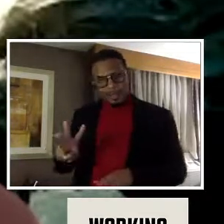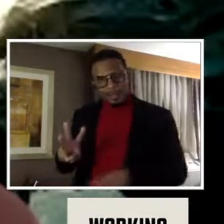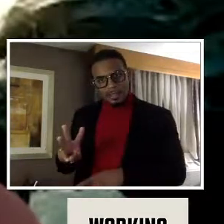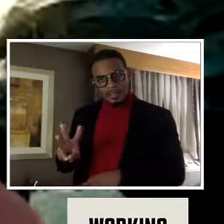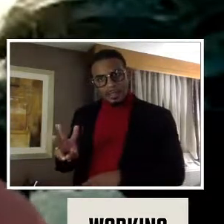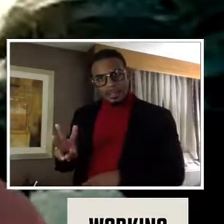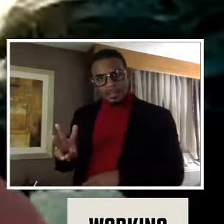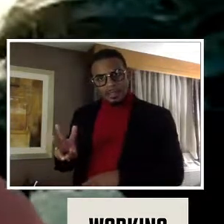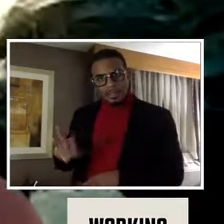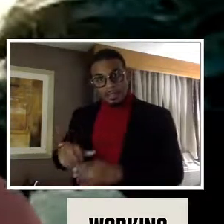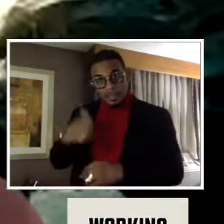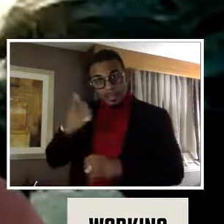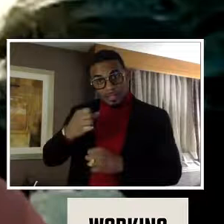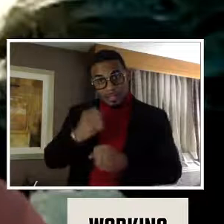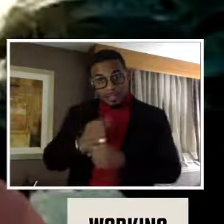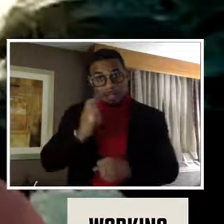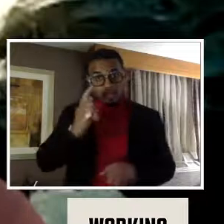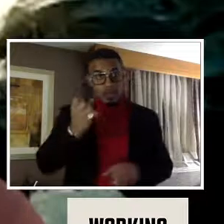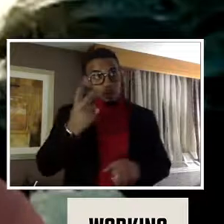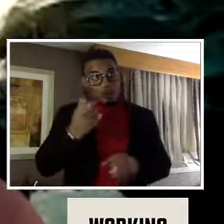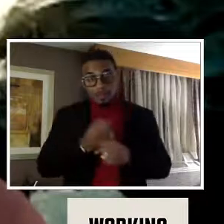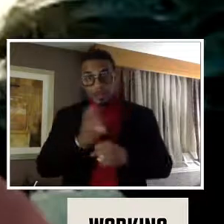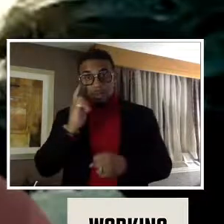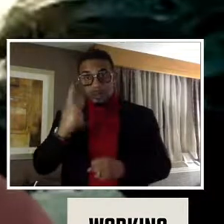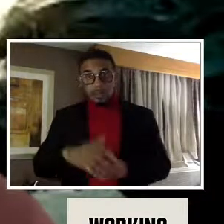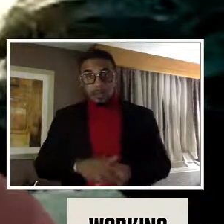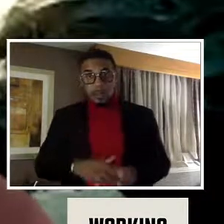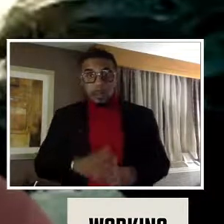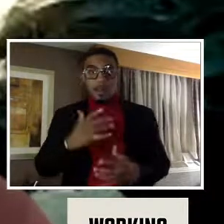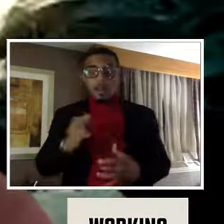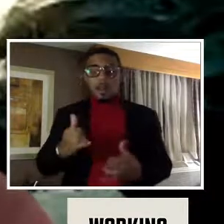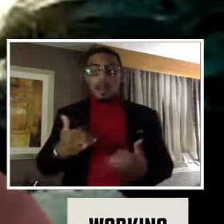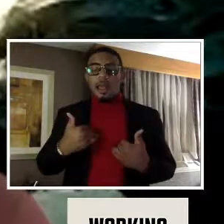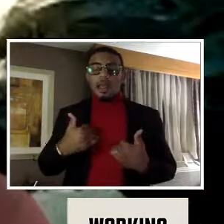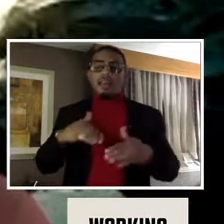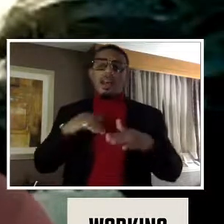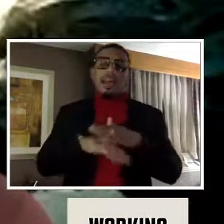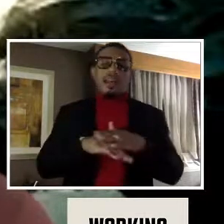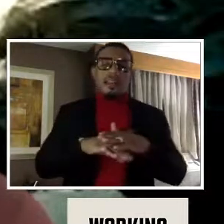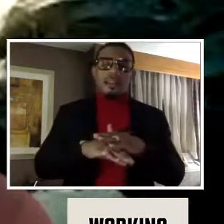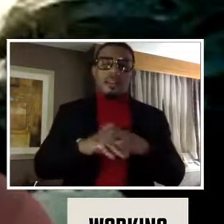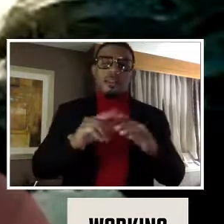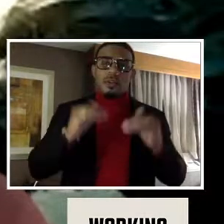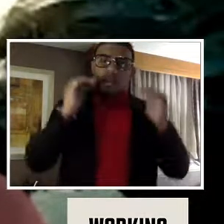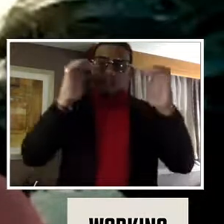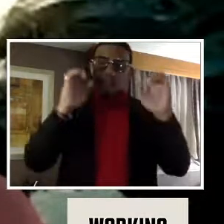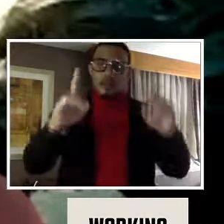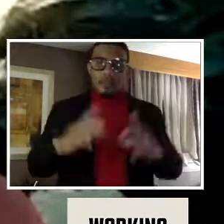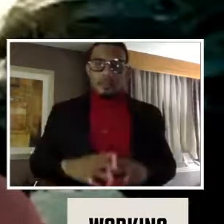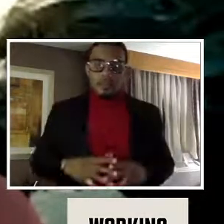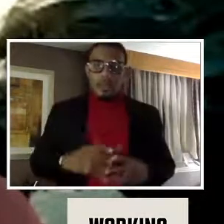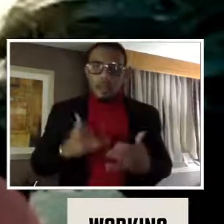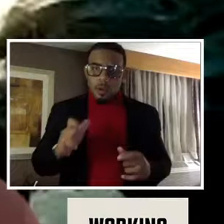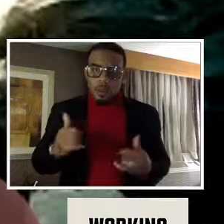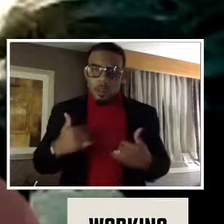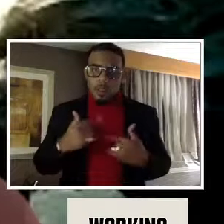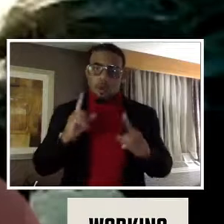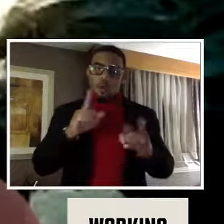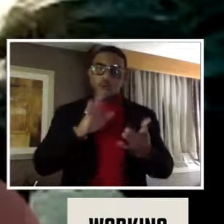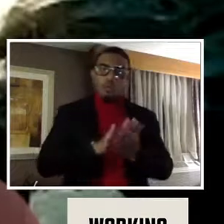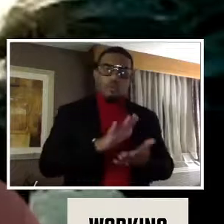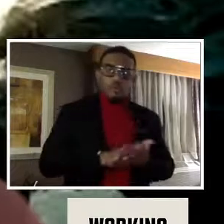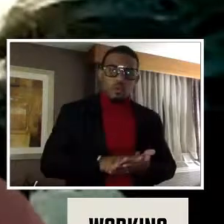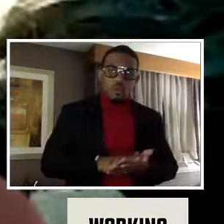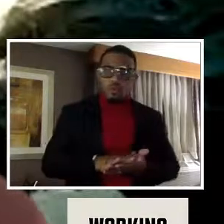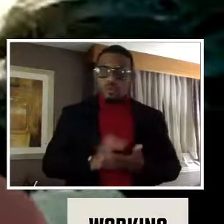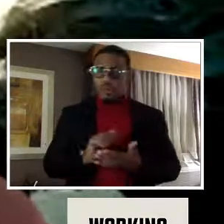old. And 10 years from now, 12 years from now, I want her to have access to higher education. I want her to go to